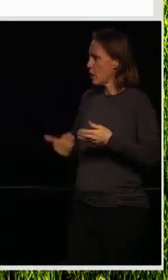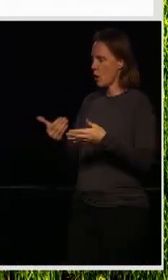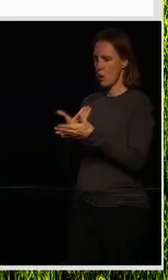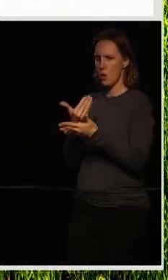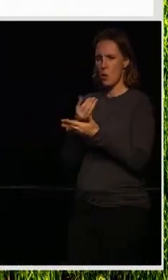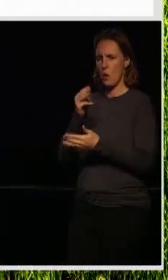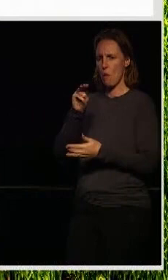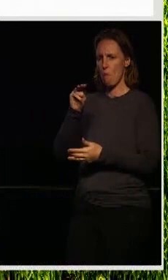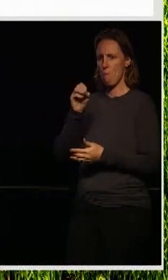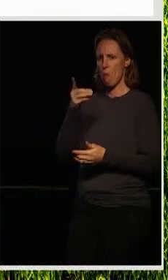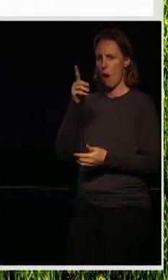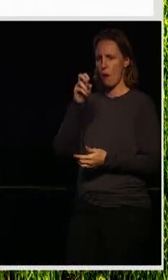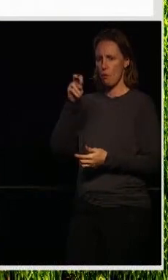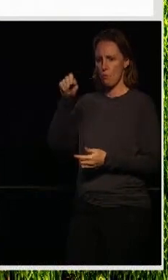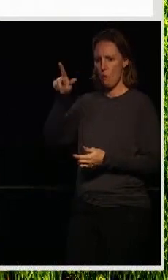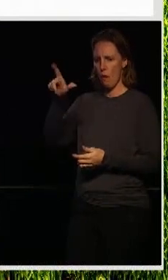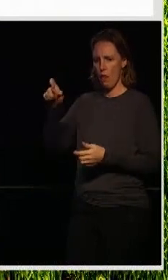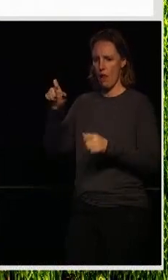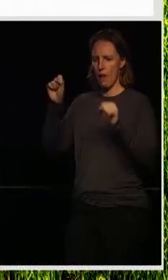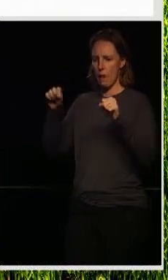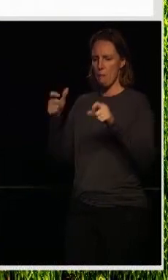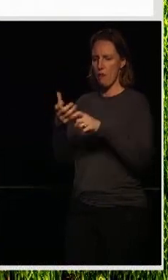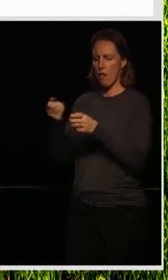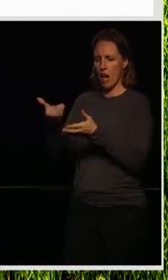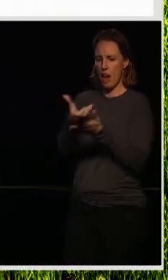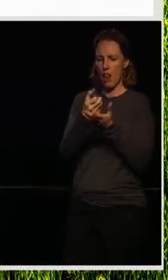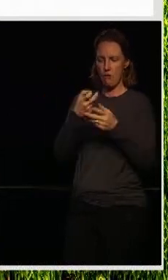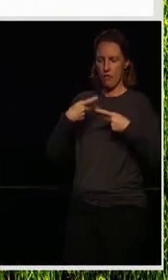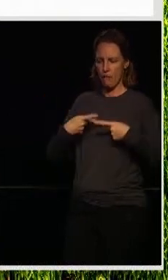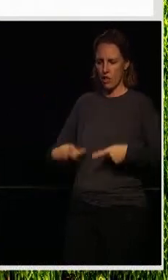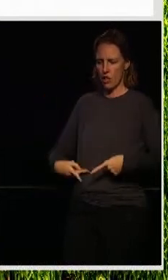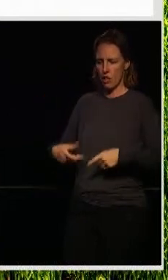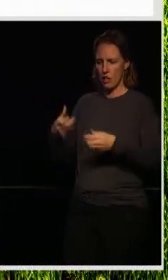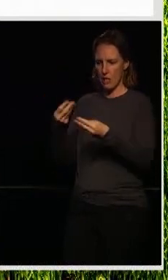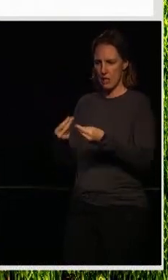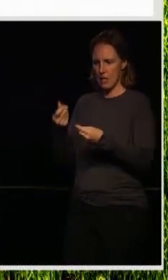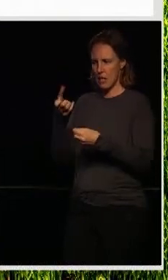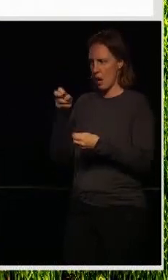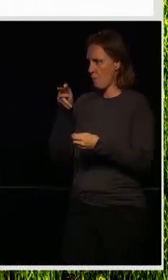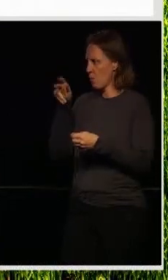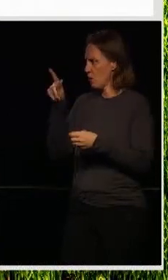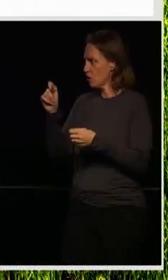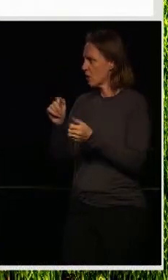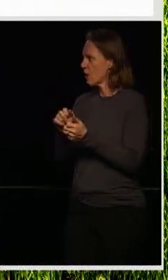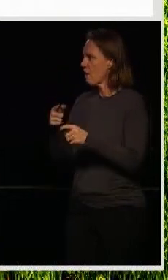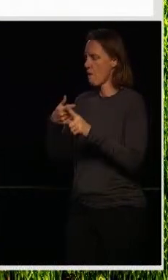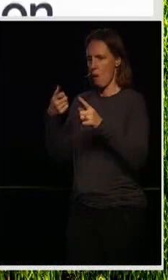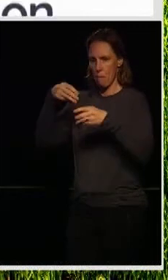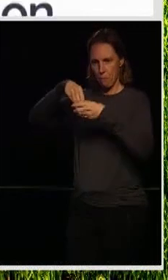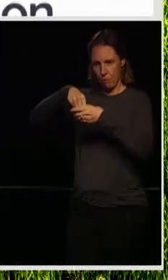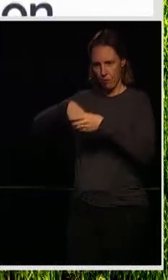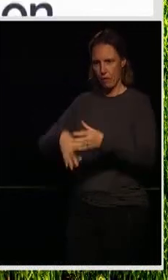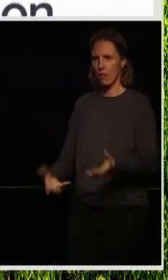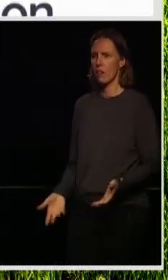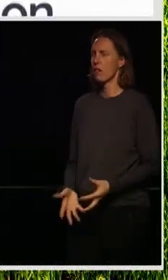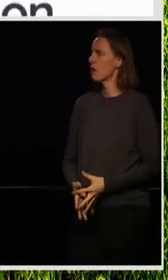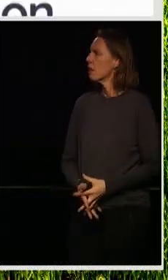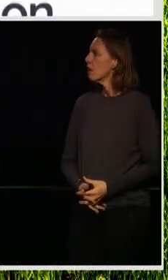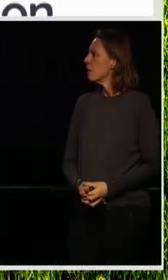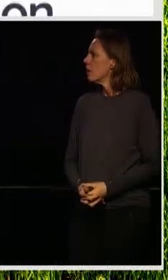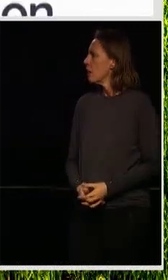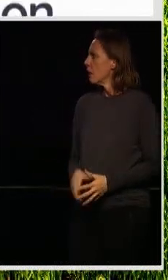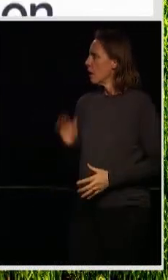module capable of collecting physical samples at depth from within grain bulks.